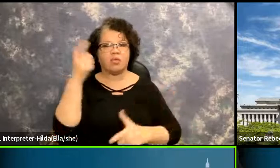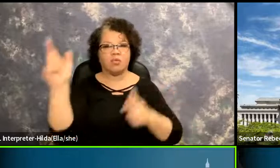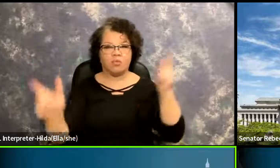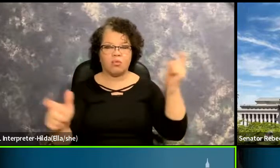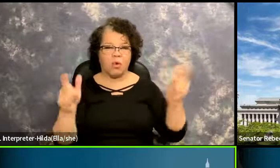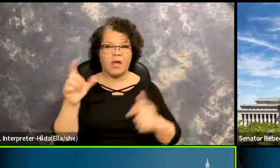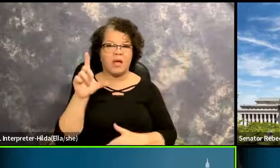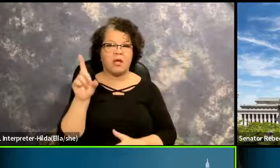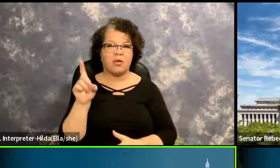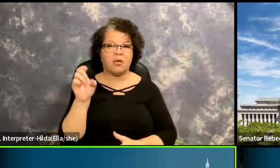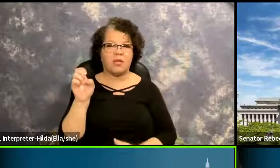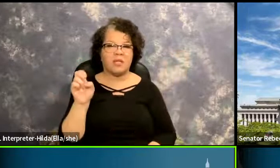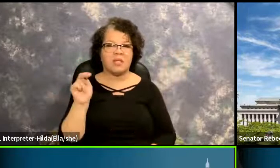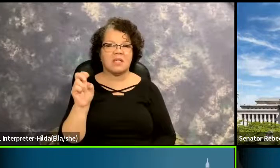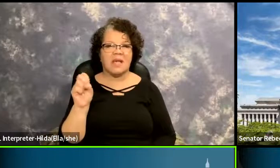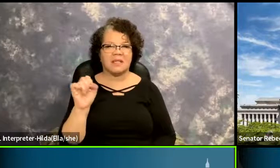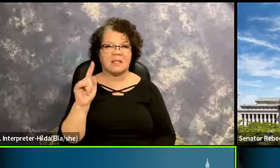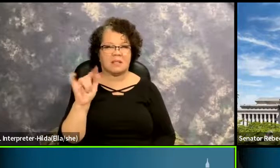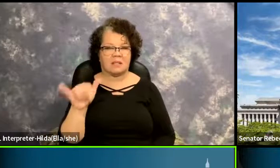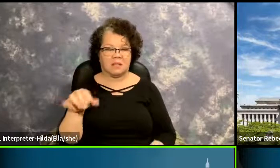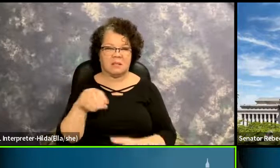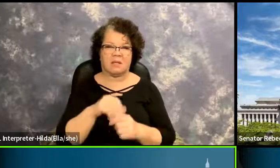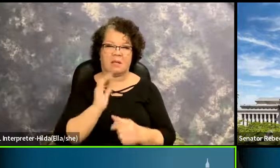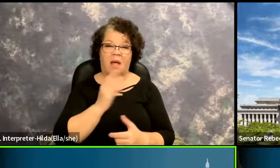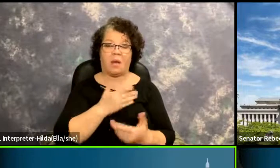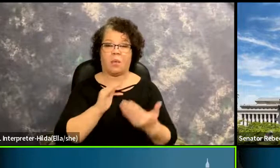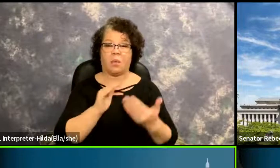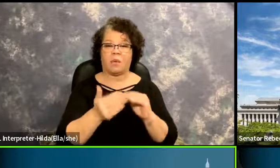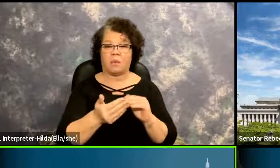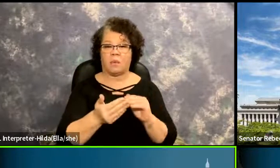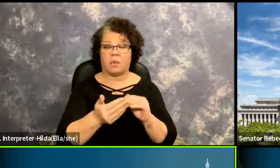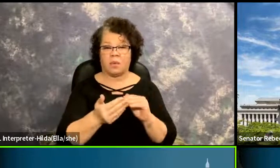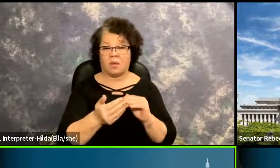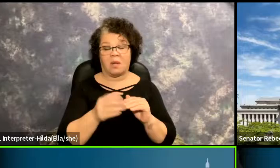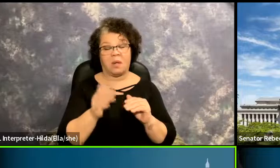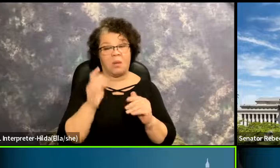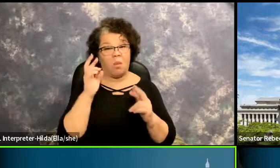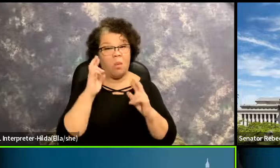in our communities. And hopefully that will help